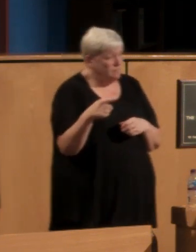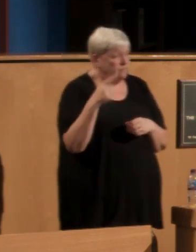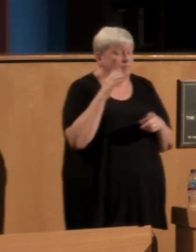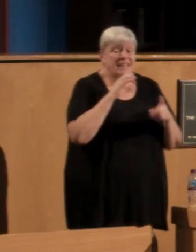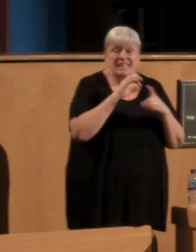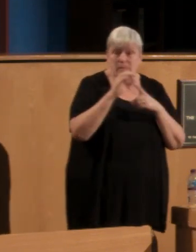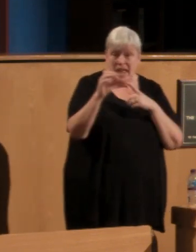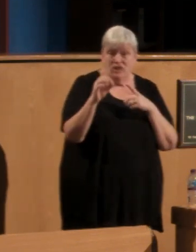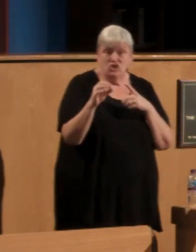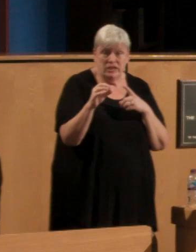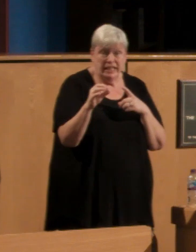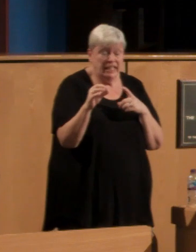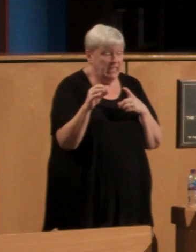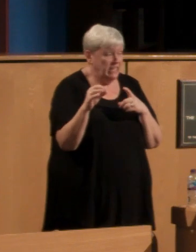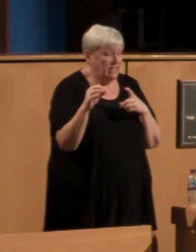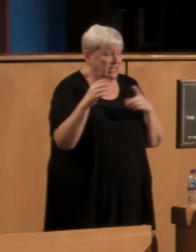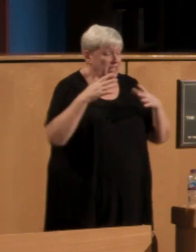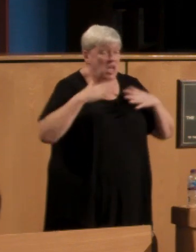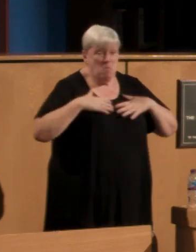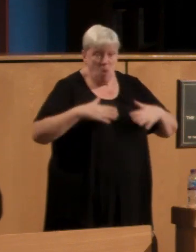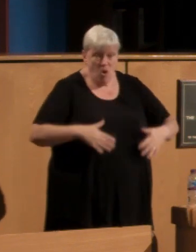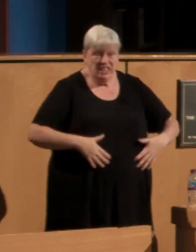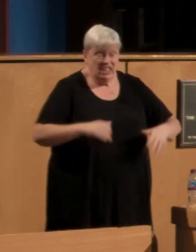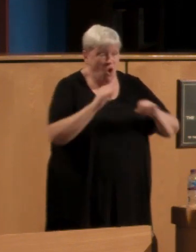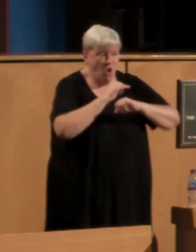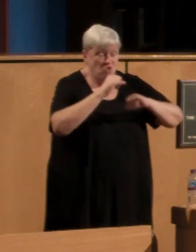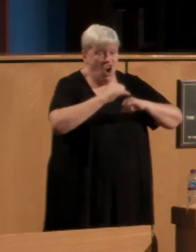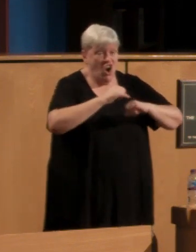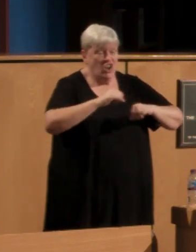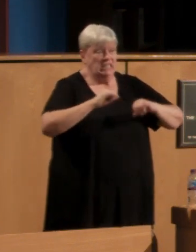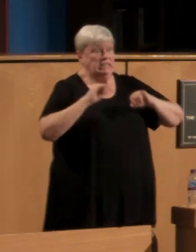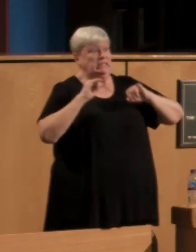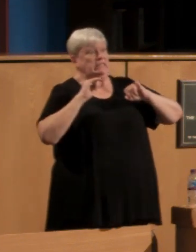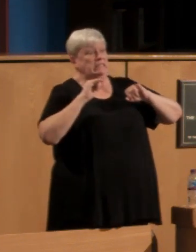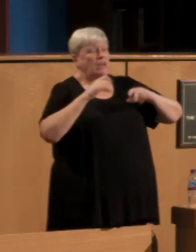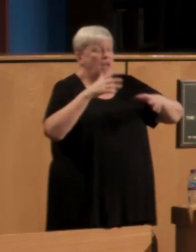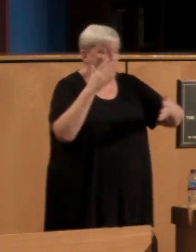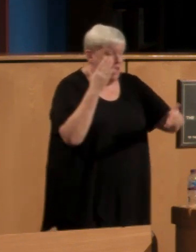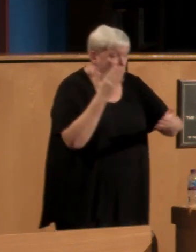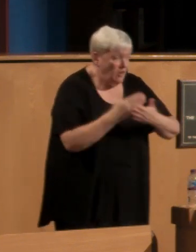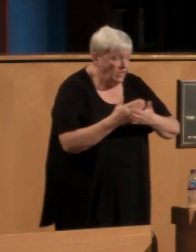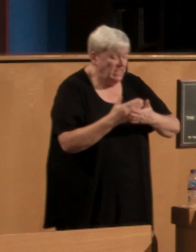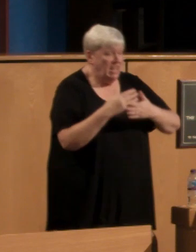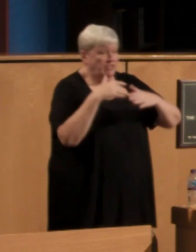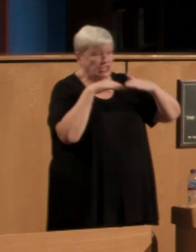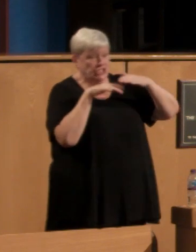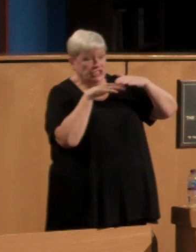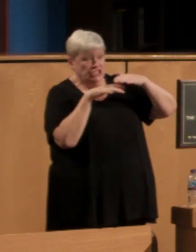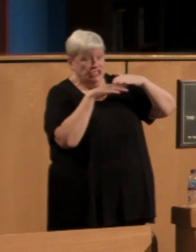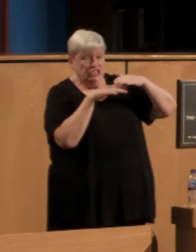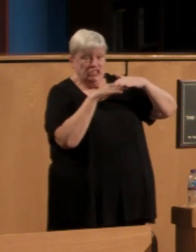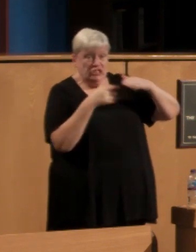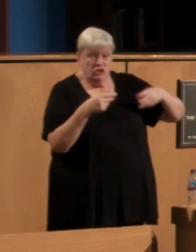like body horror, especially because horror has this whole subgenre that is about